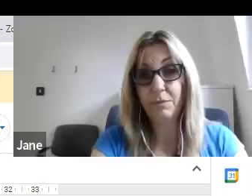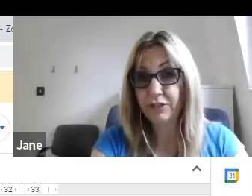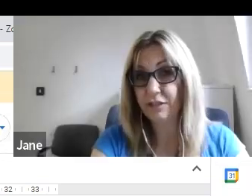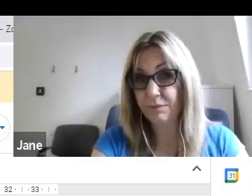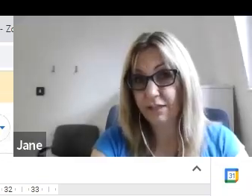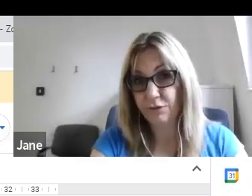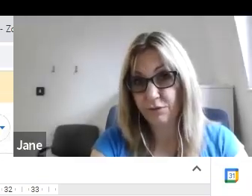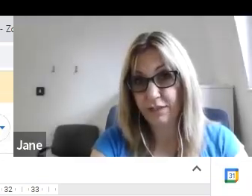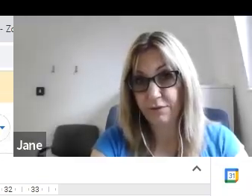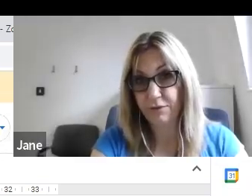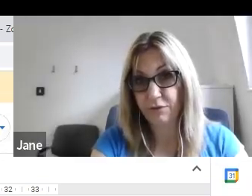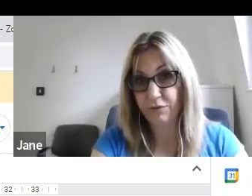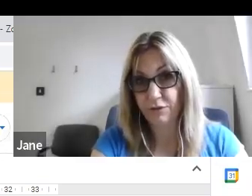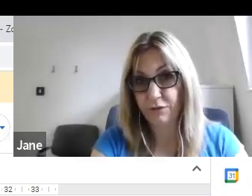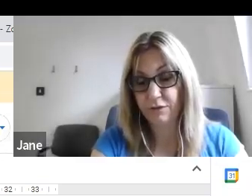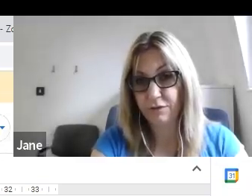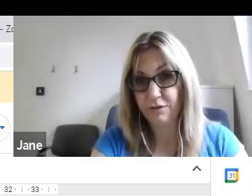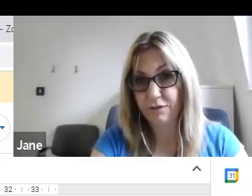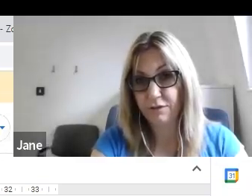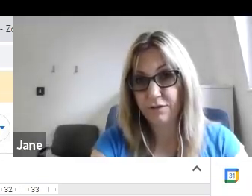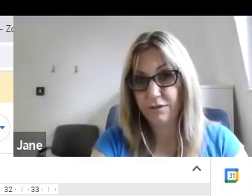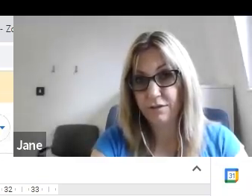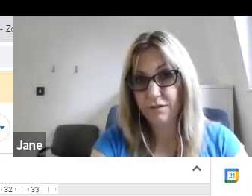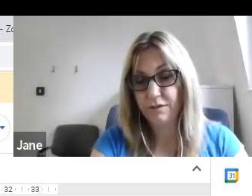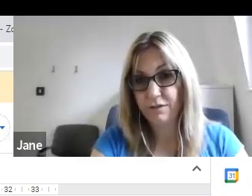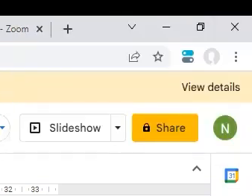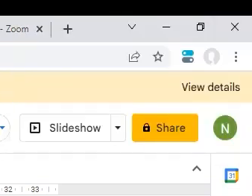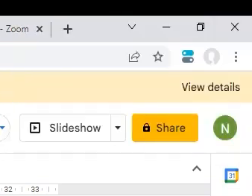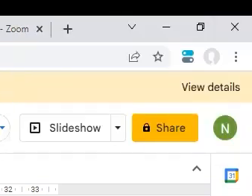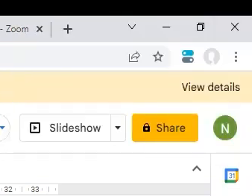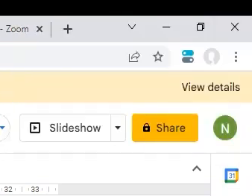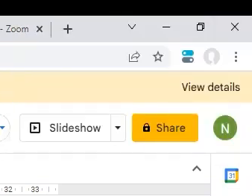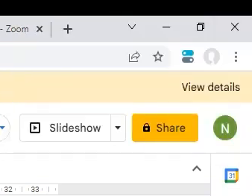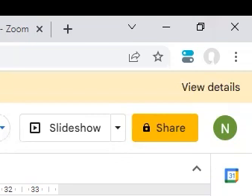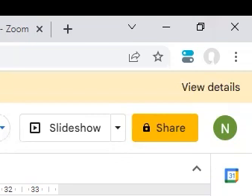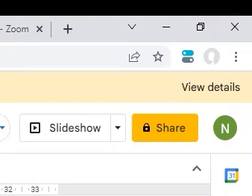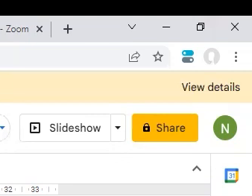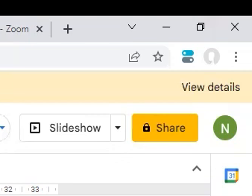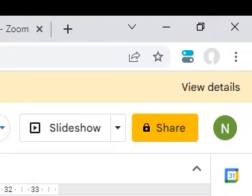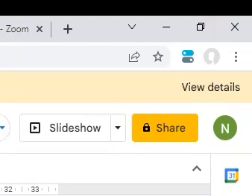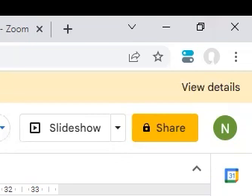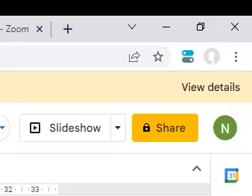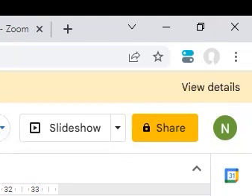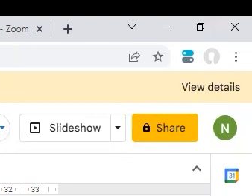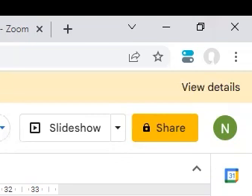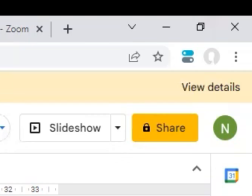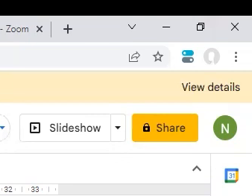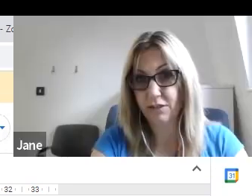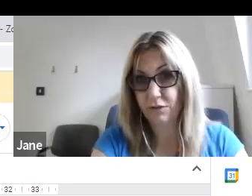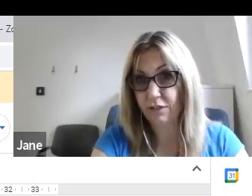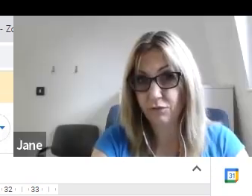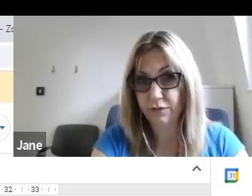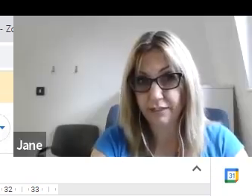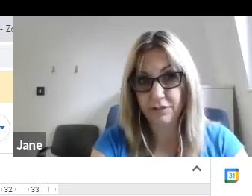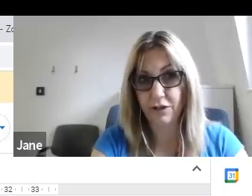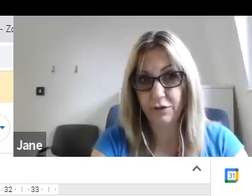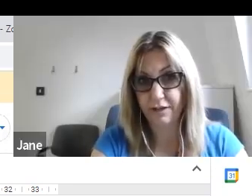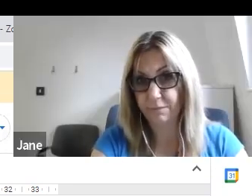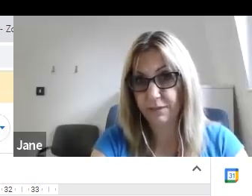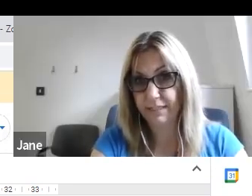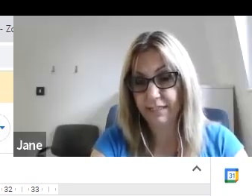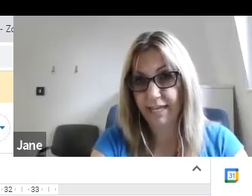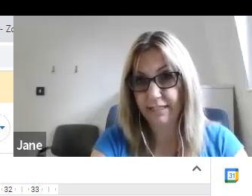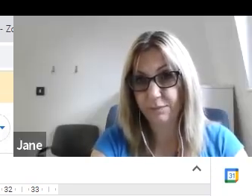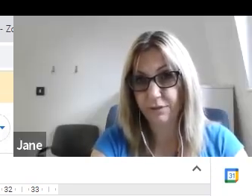So the They'd been- patient themselves was happy for the referral. Yes. Yes. Yeah, well, that could have been accepted then. I don't really know